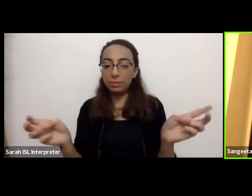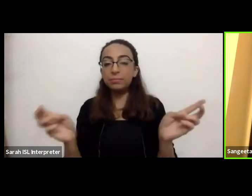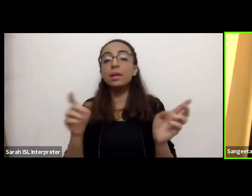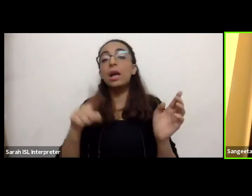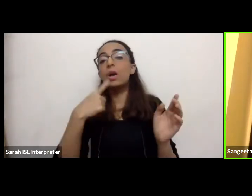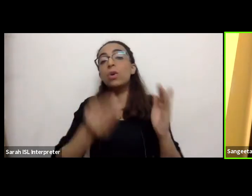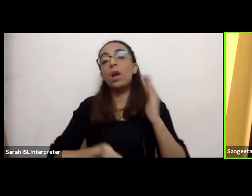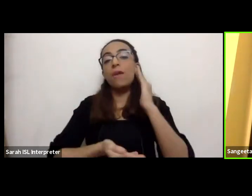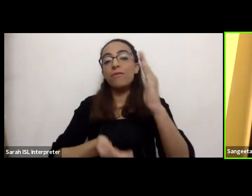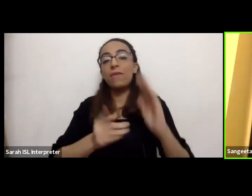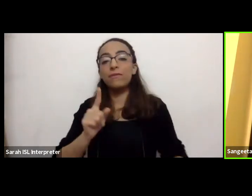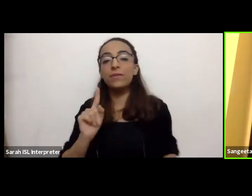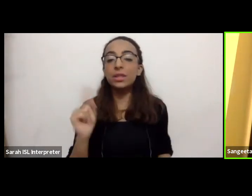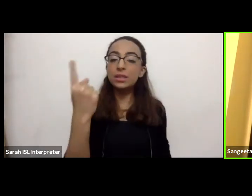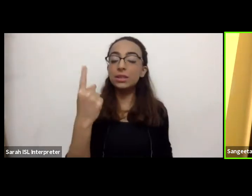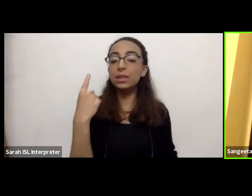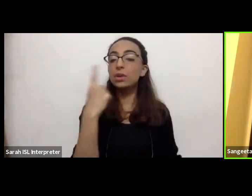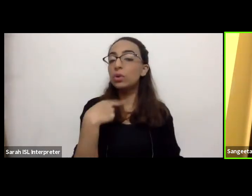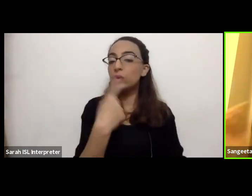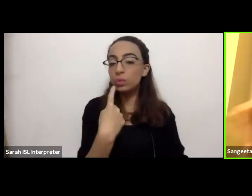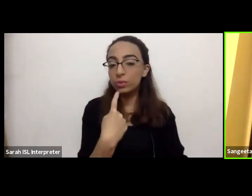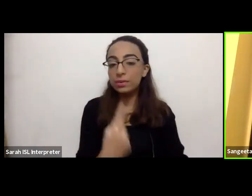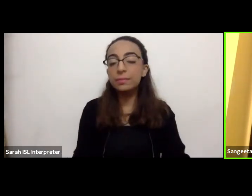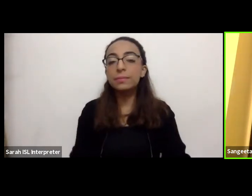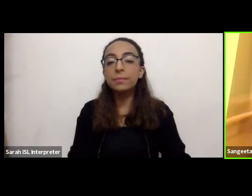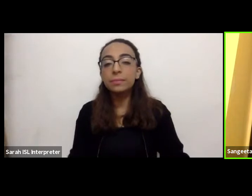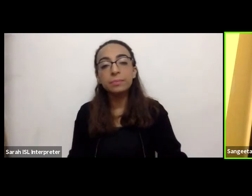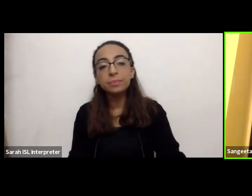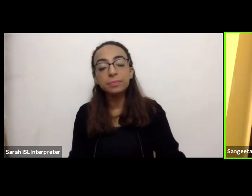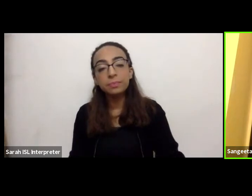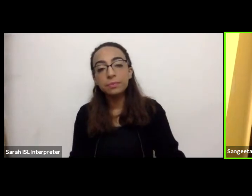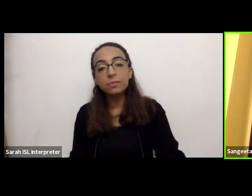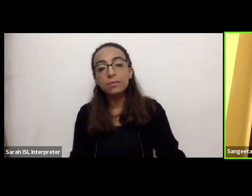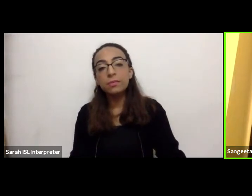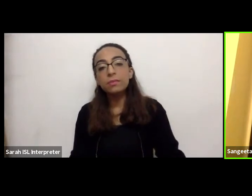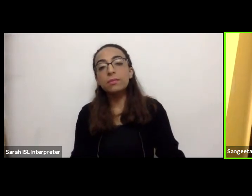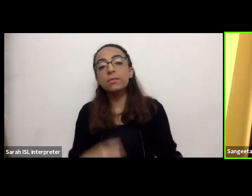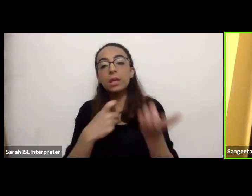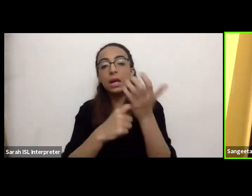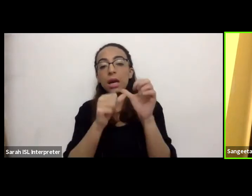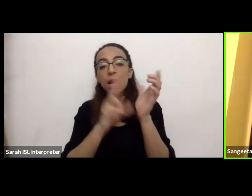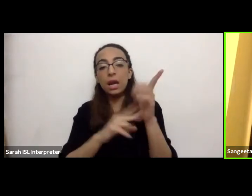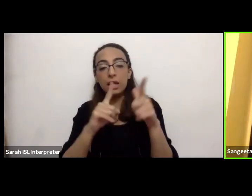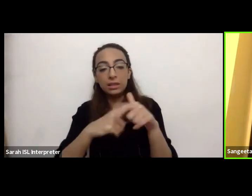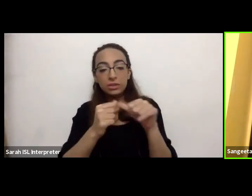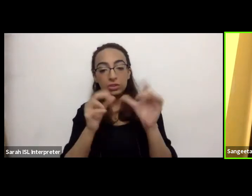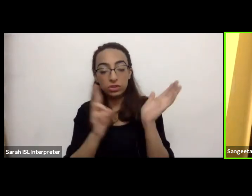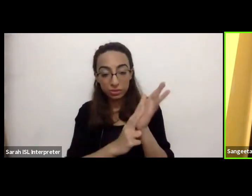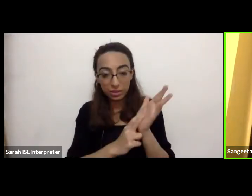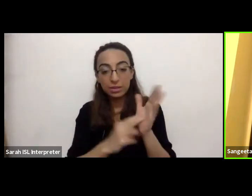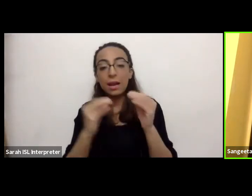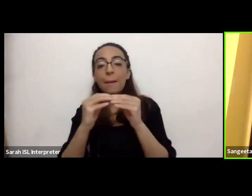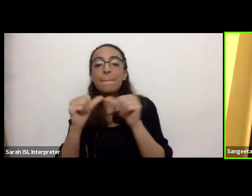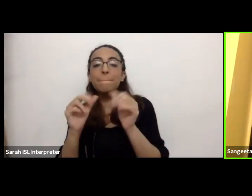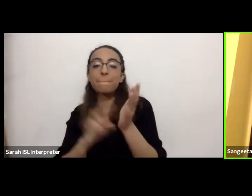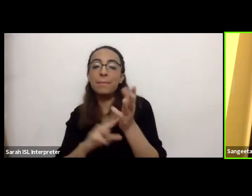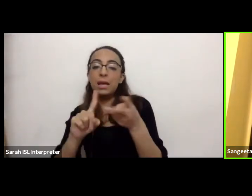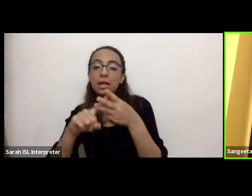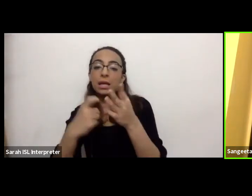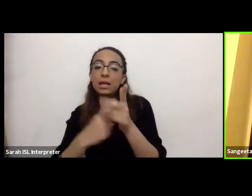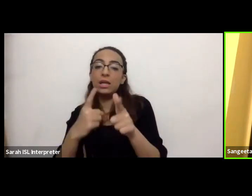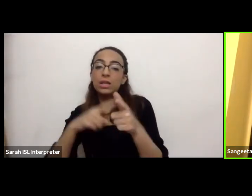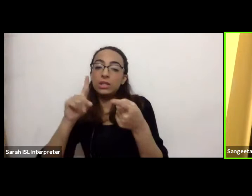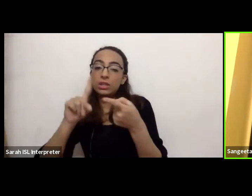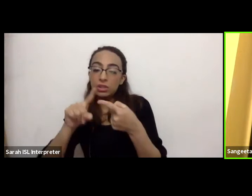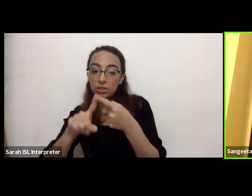The first awardee in this category is Mr. Ranjan Banerjee, General Manager of Crown